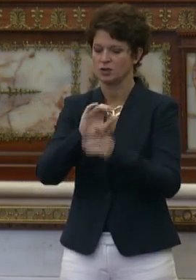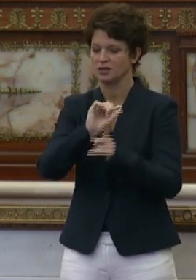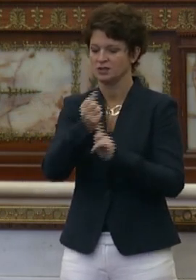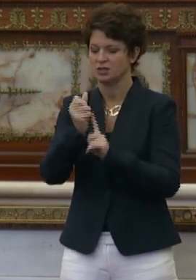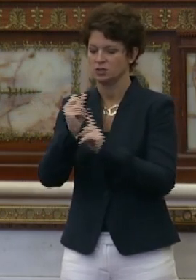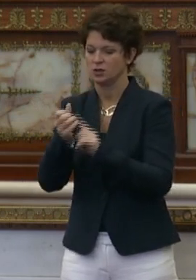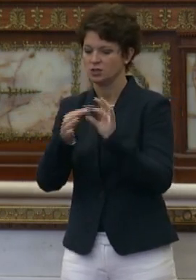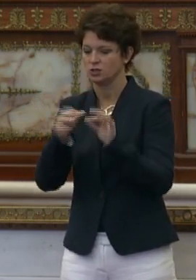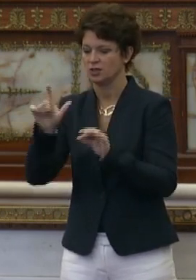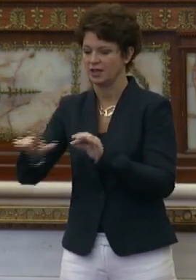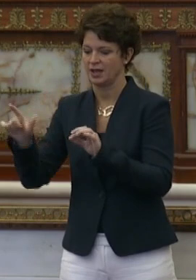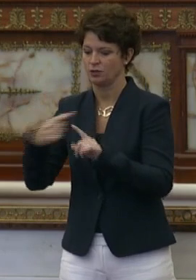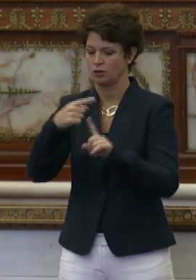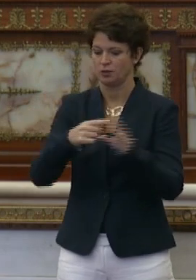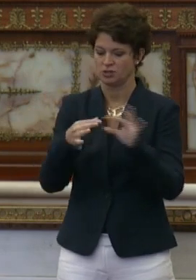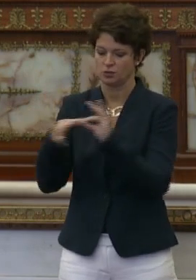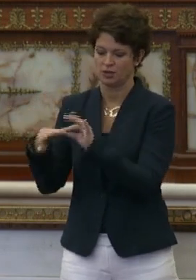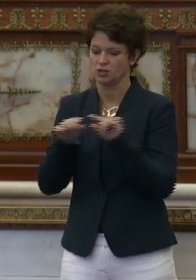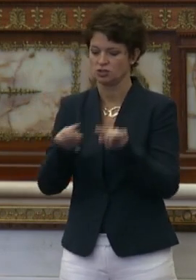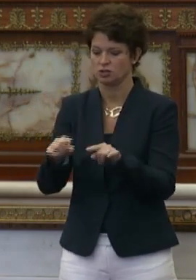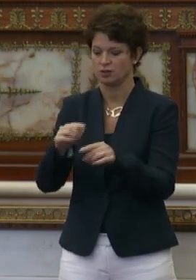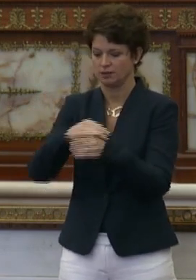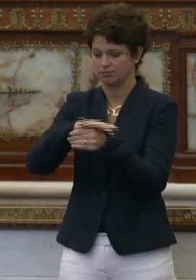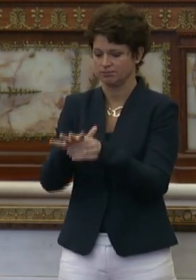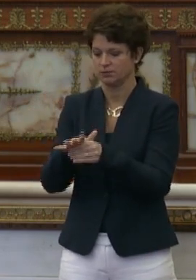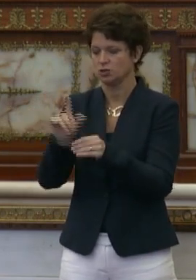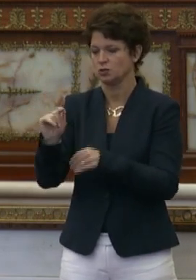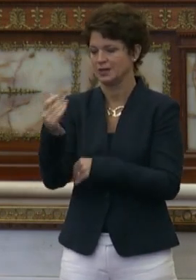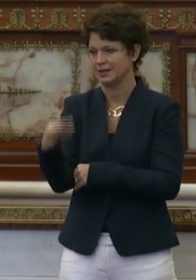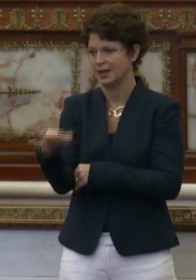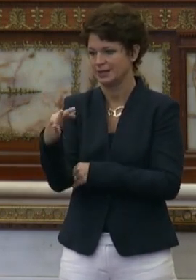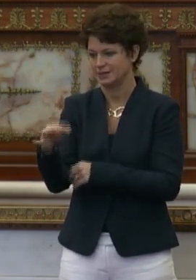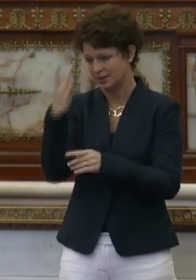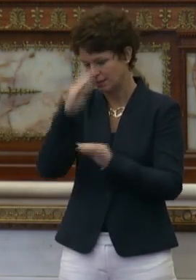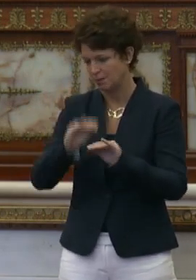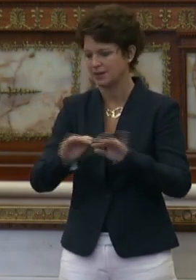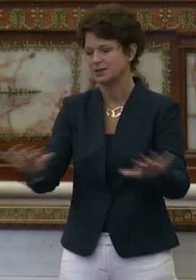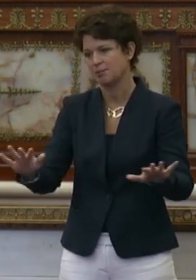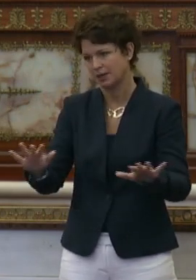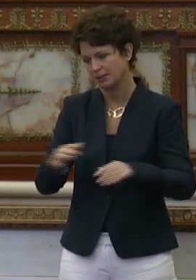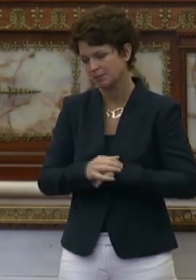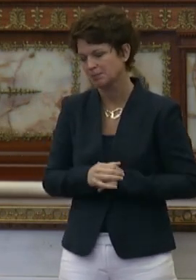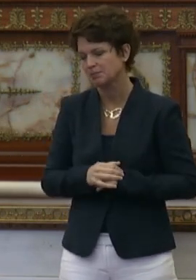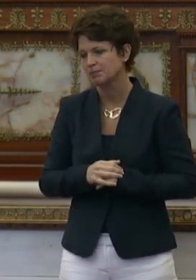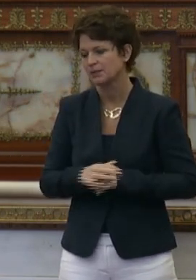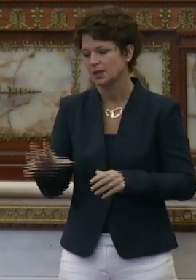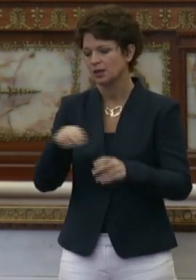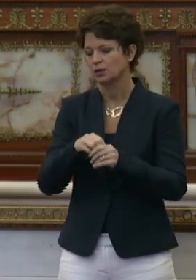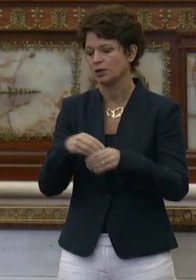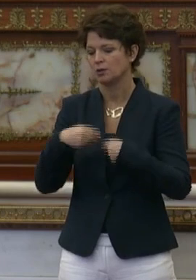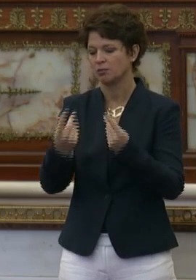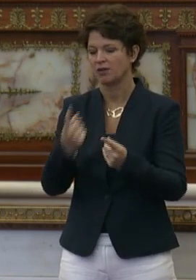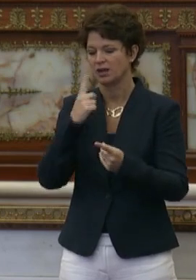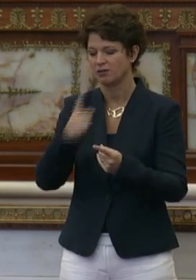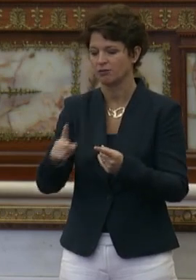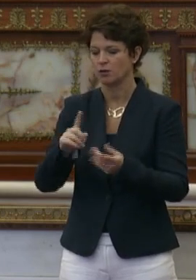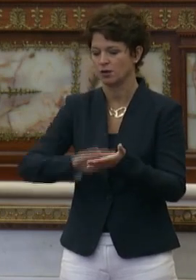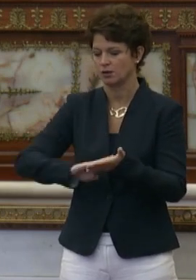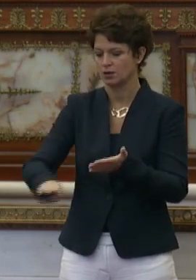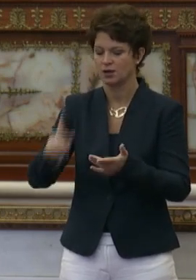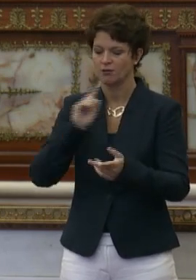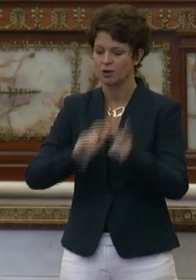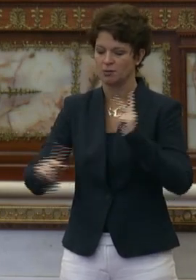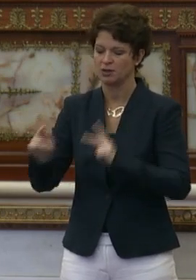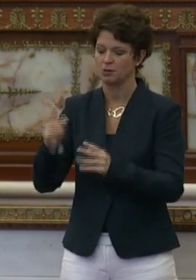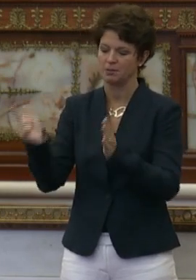related to the landlord and tenant relationship during the coronavirus of 2019 pandemic and otherwise, including providing for relief to tenants who have